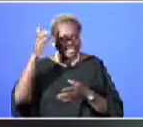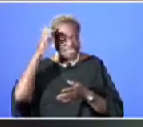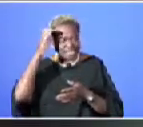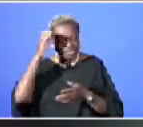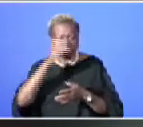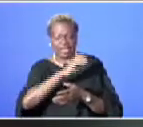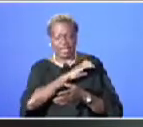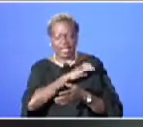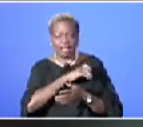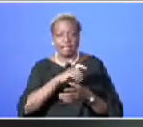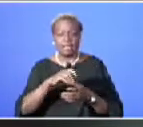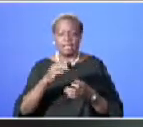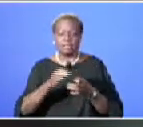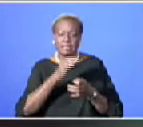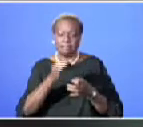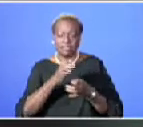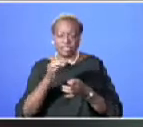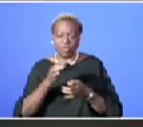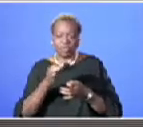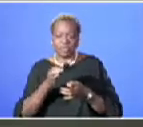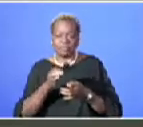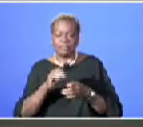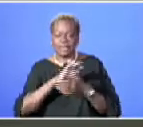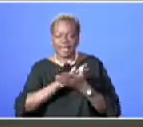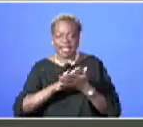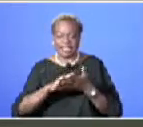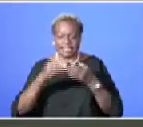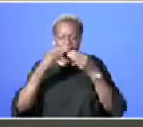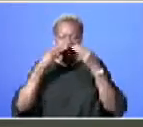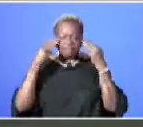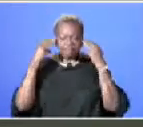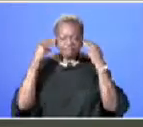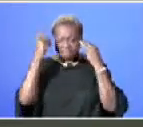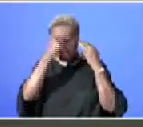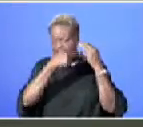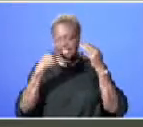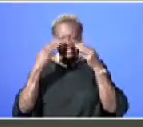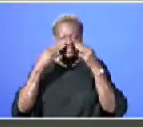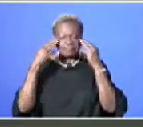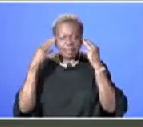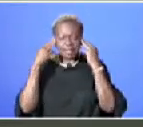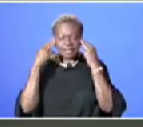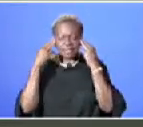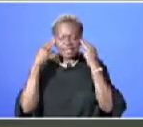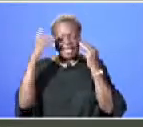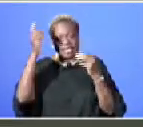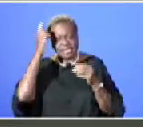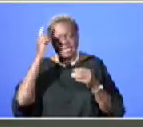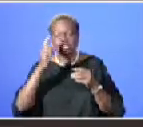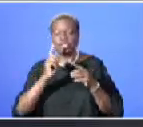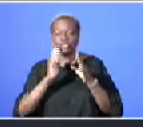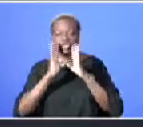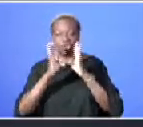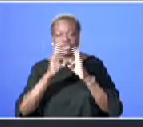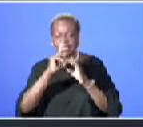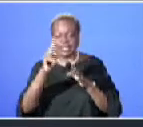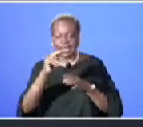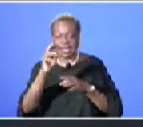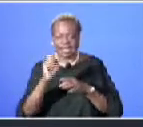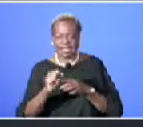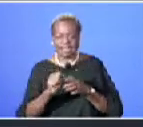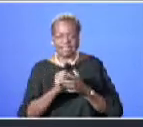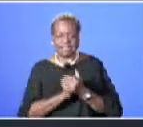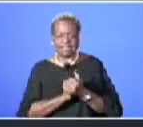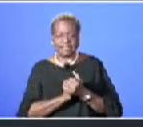pulled together some fabulous design of face mask. Dillette spoke to ZNS News via telephone Thursday, explaining how